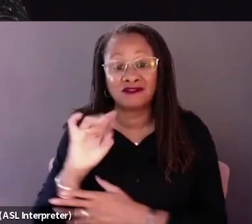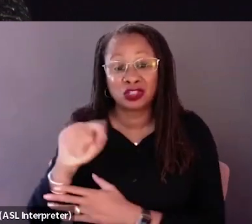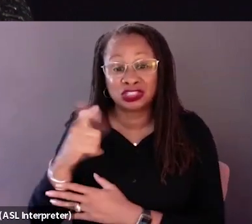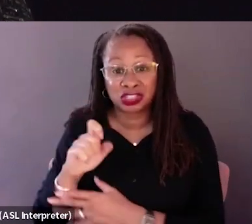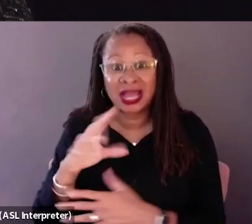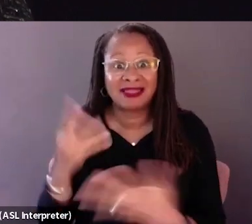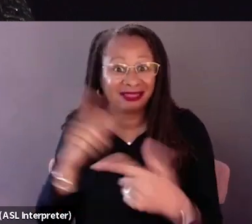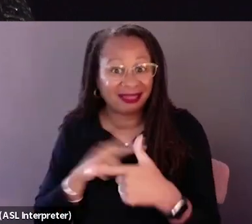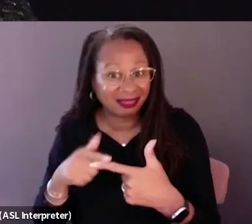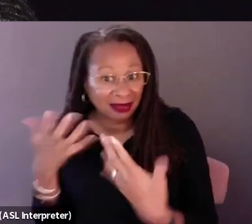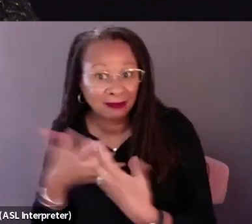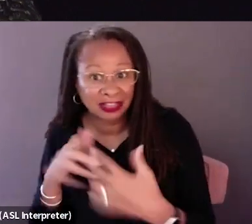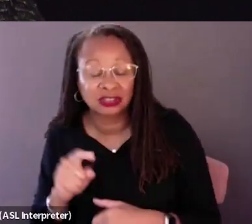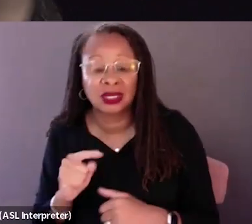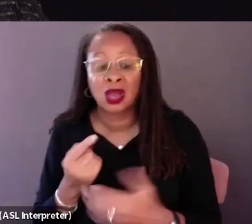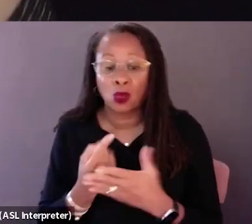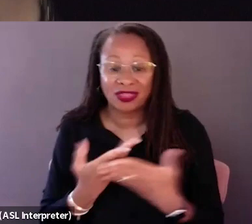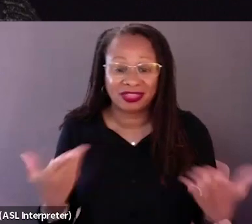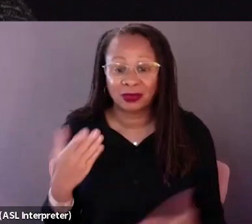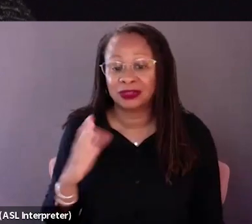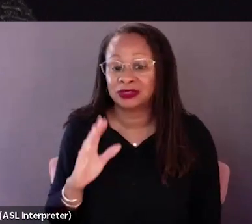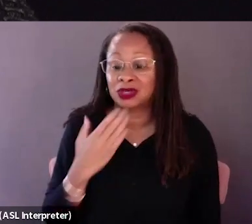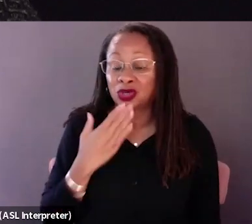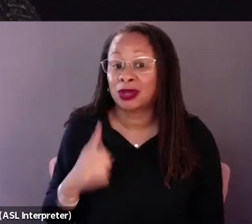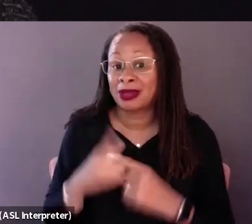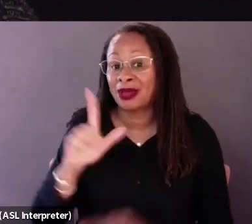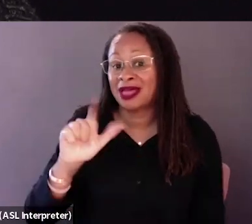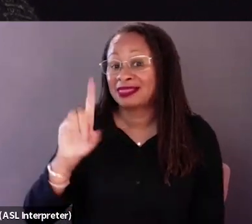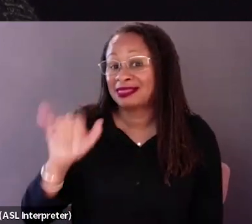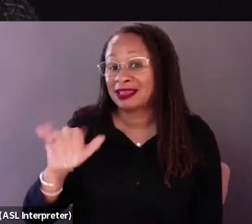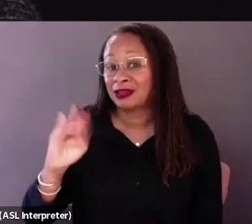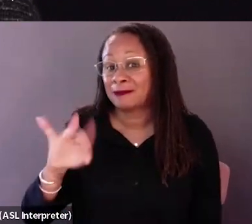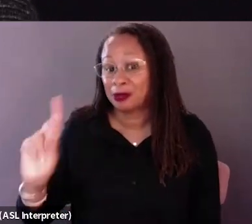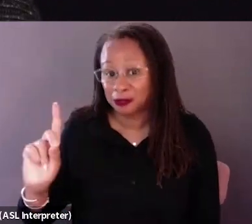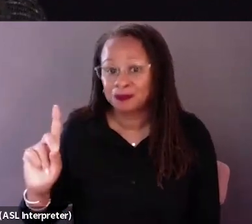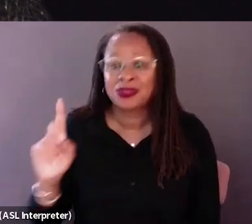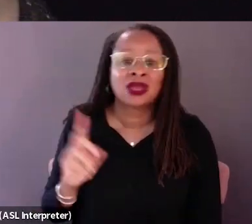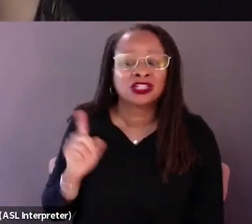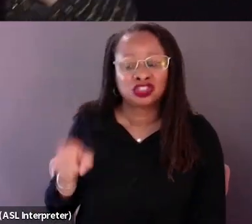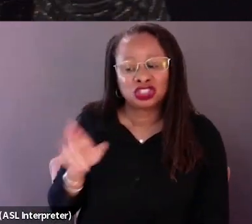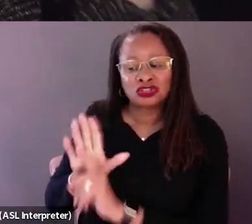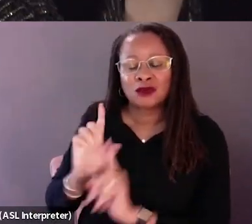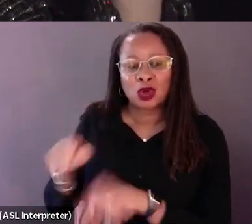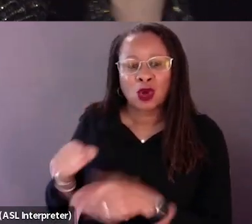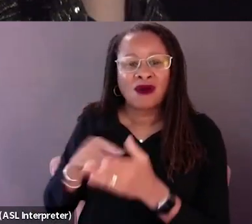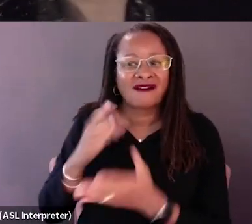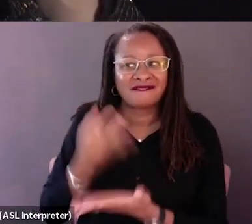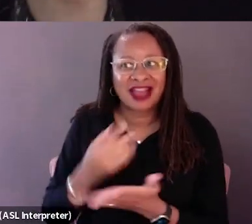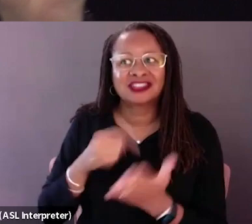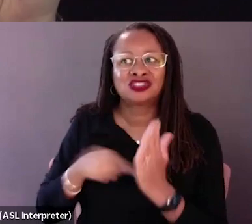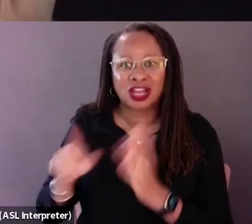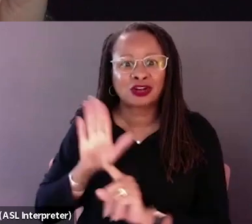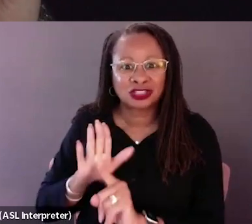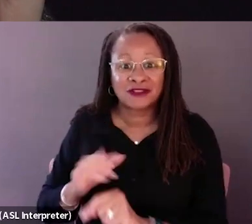Lady Bird, she would fact check herself too. So, when she's reporting something